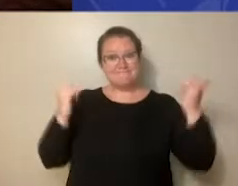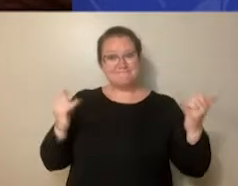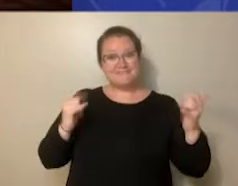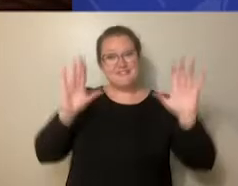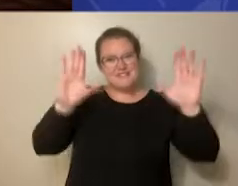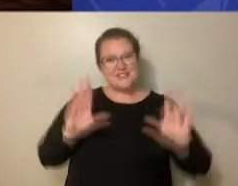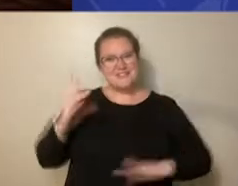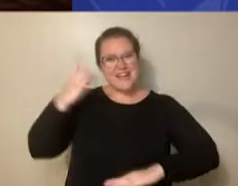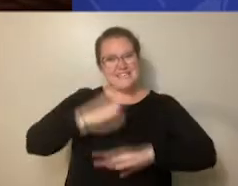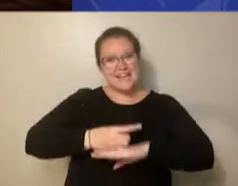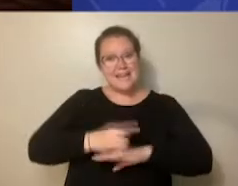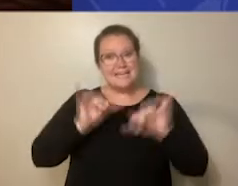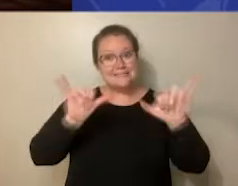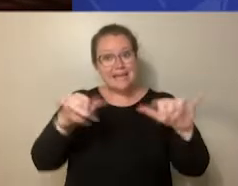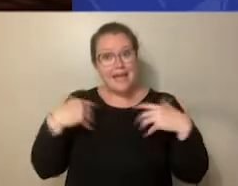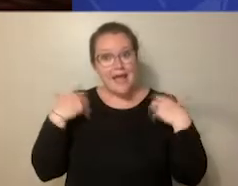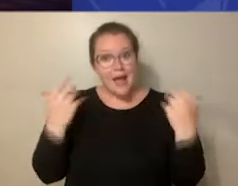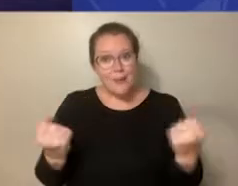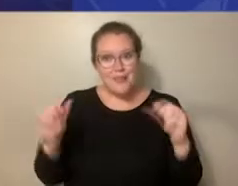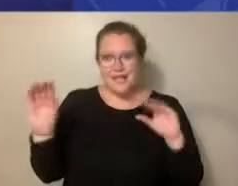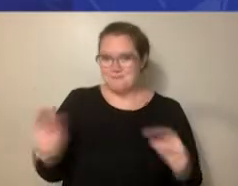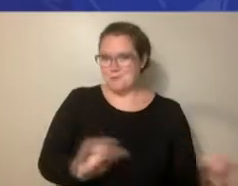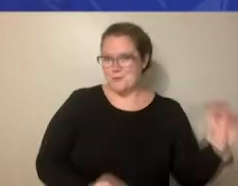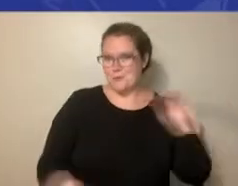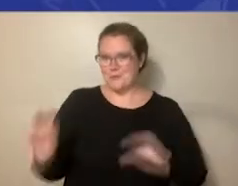Have a great day. Stay healthy and active.